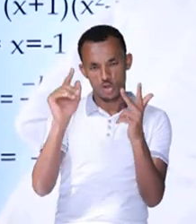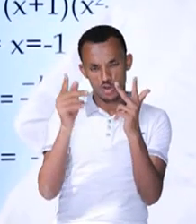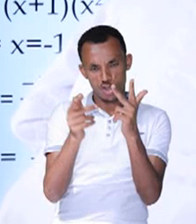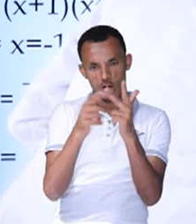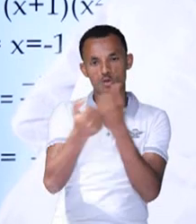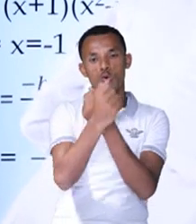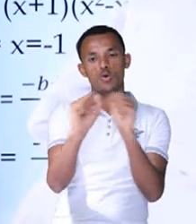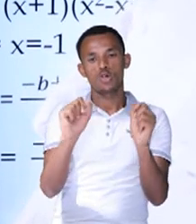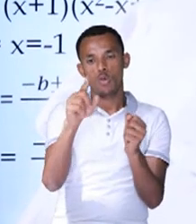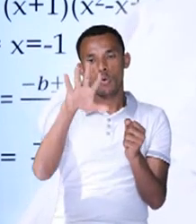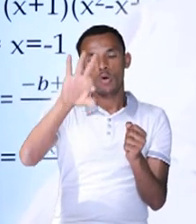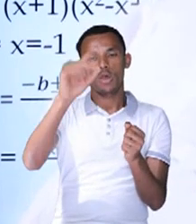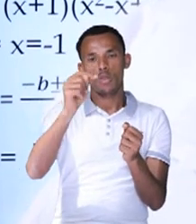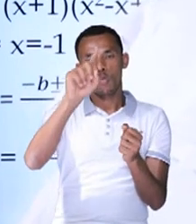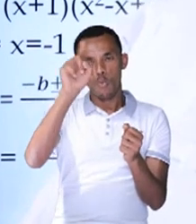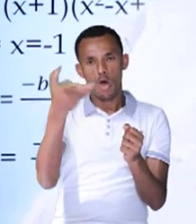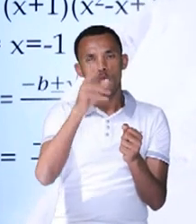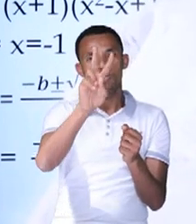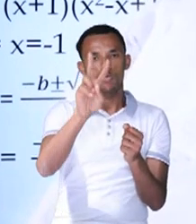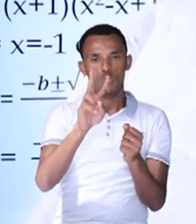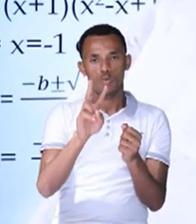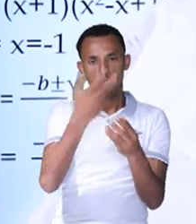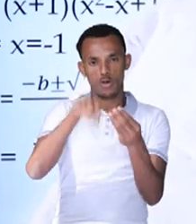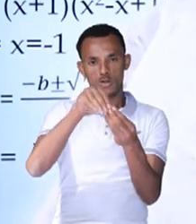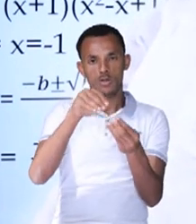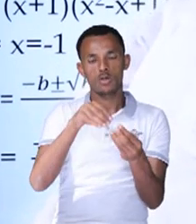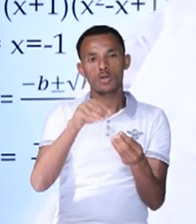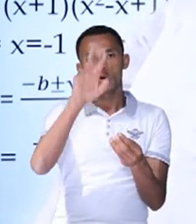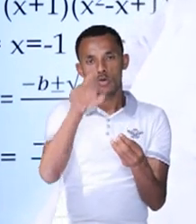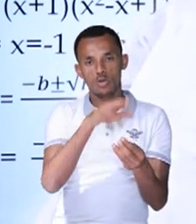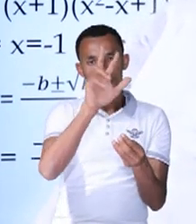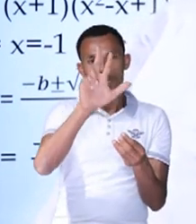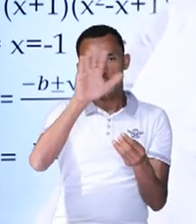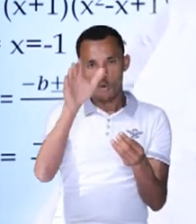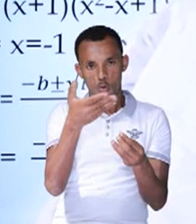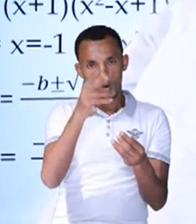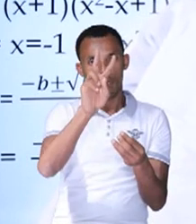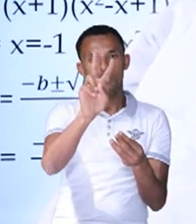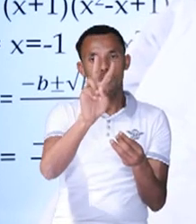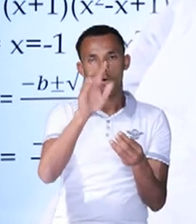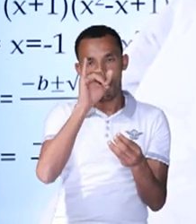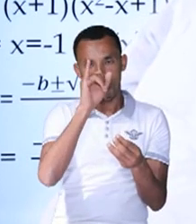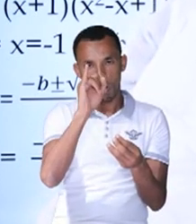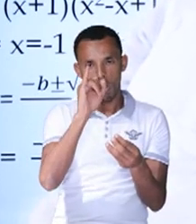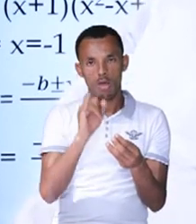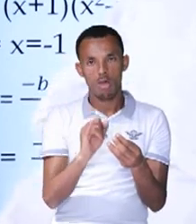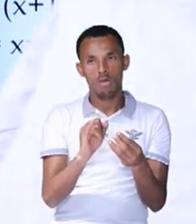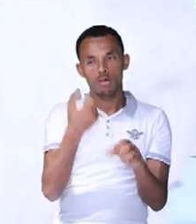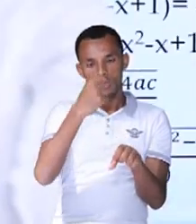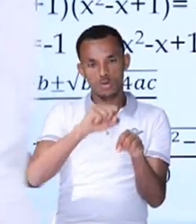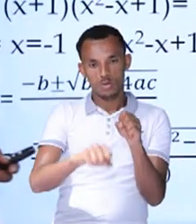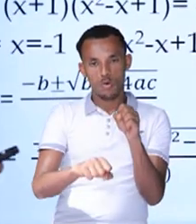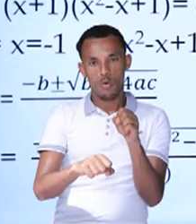third solution, we have 1 over 2 plus root 3 over 2i it comes.